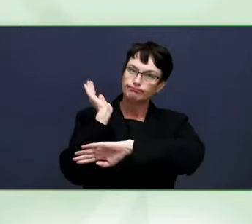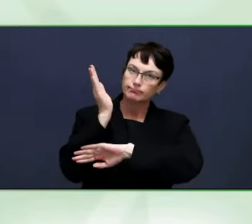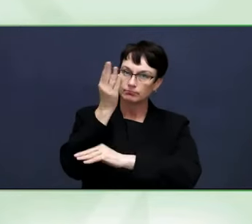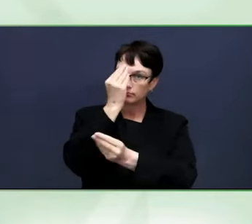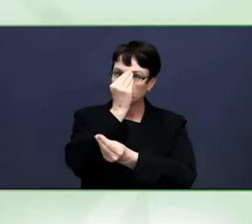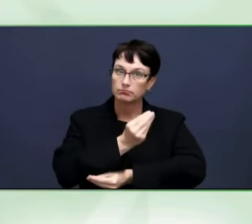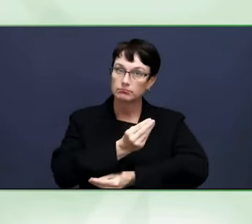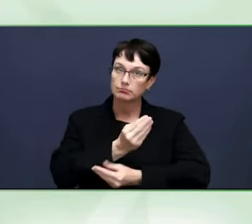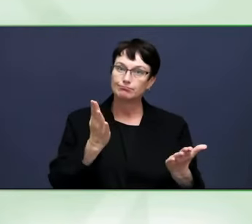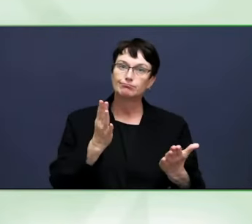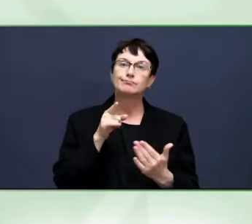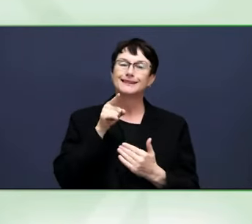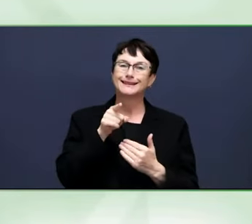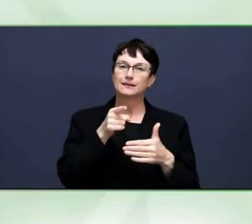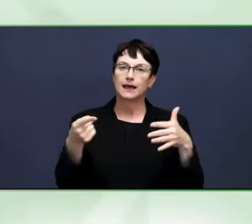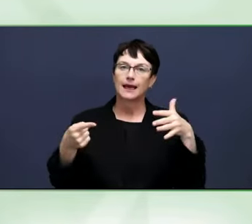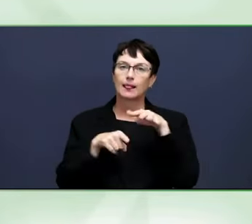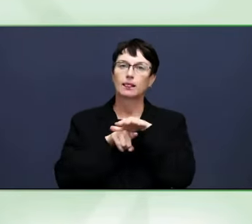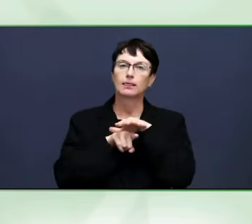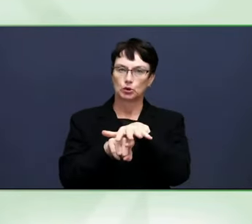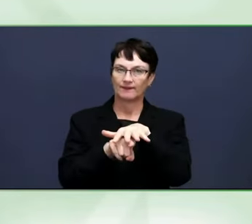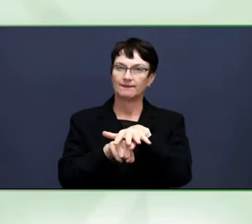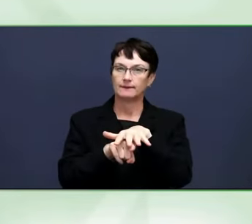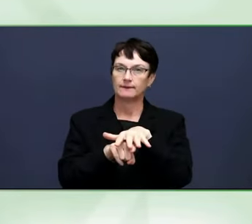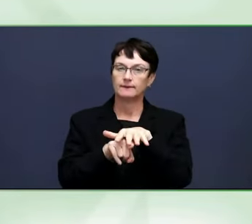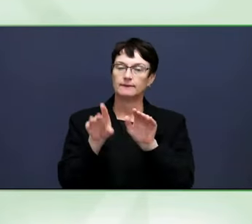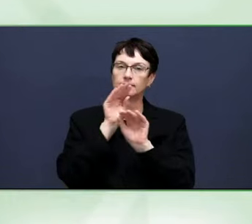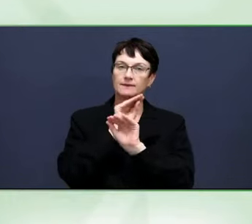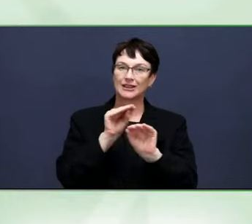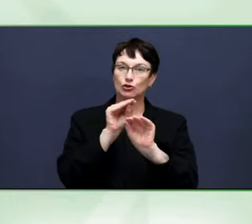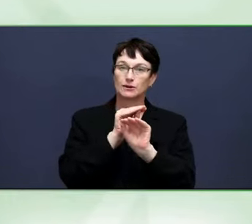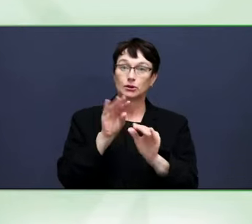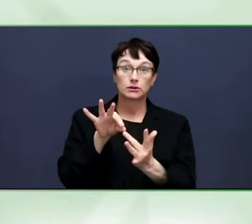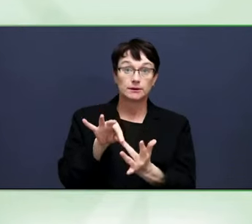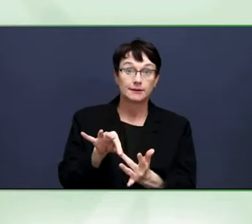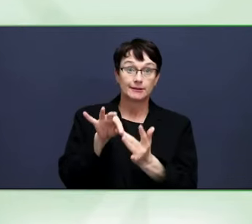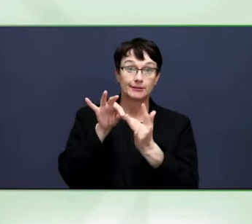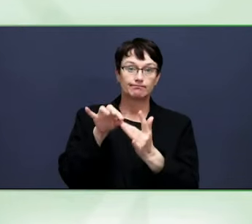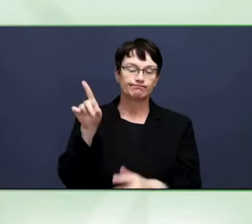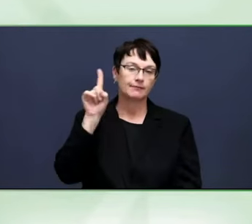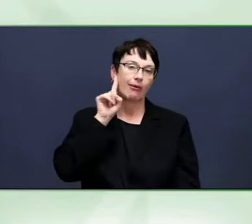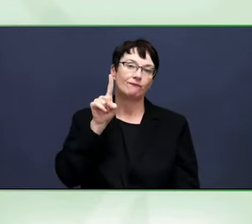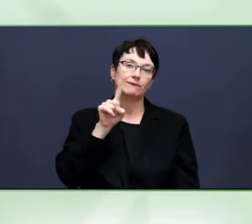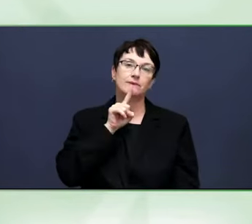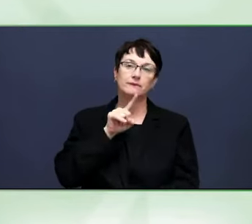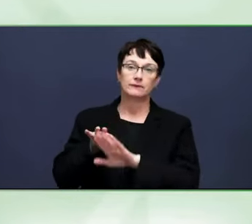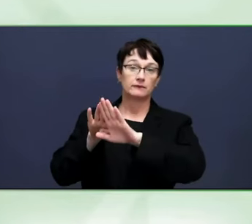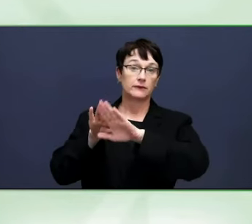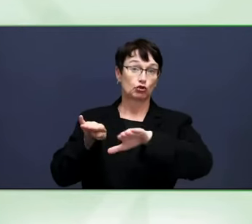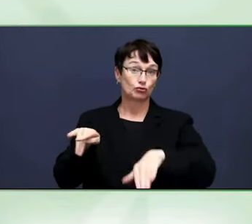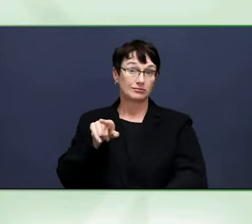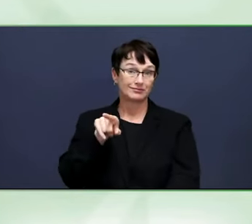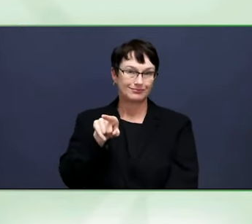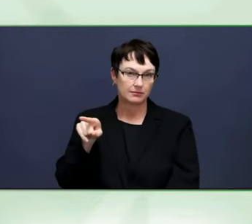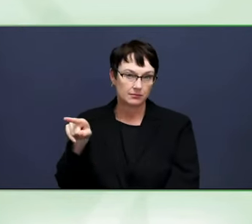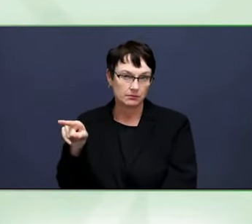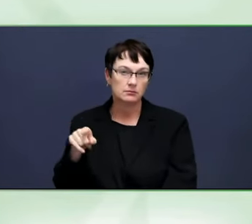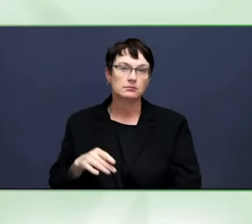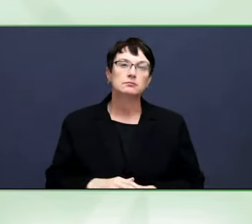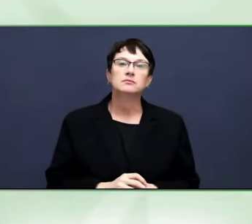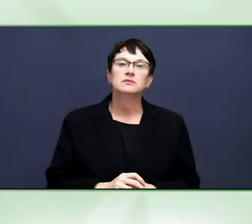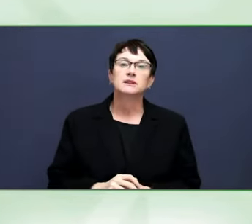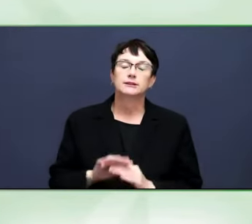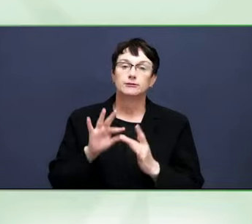language. I hold an undergraduate degree cum laude in political science and a master's in